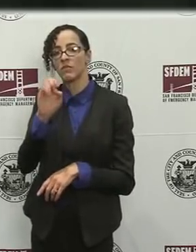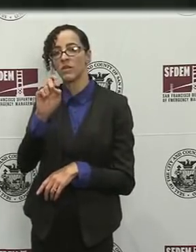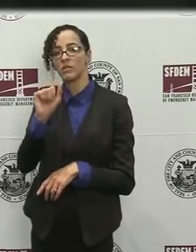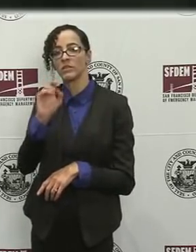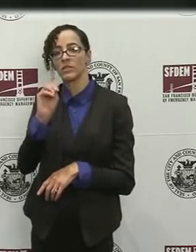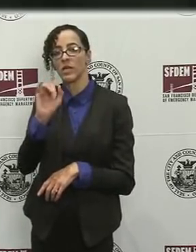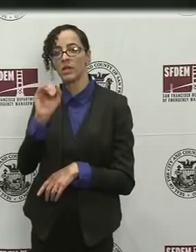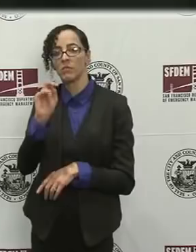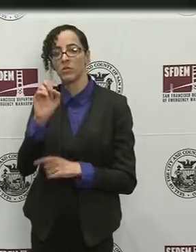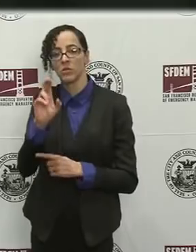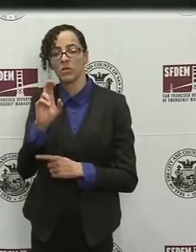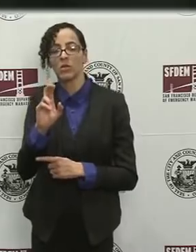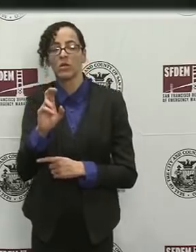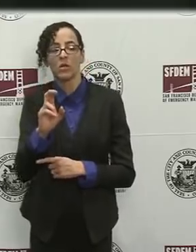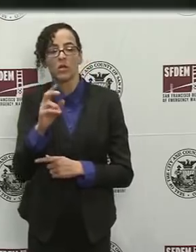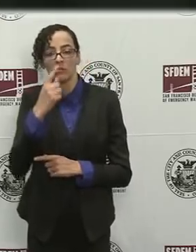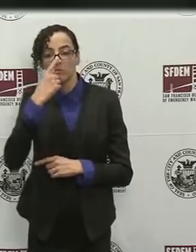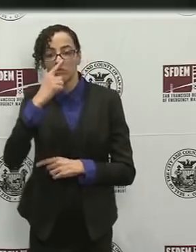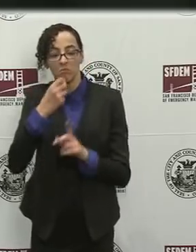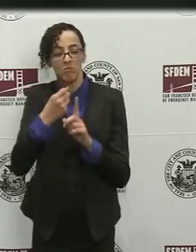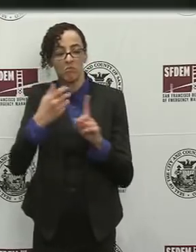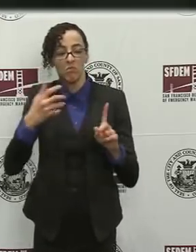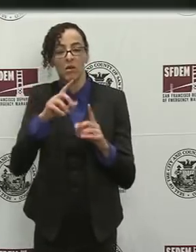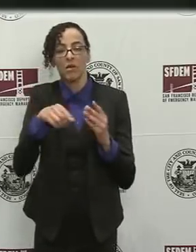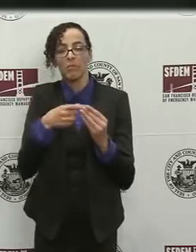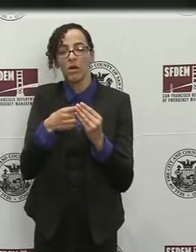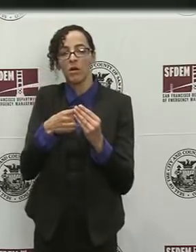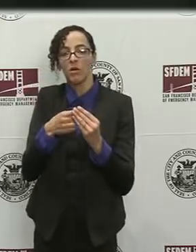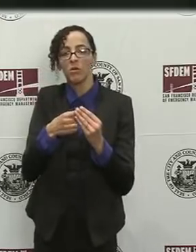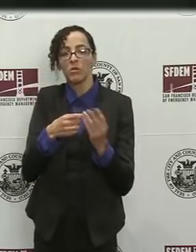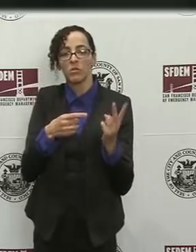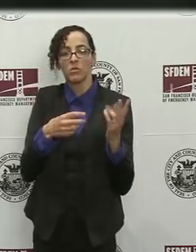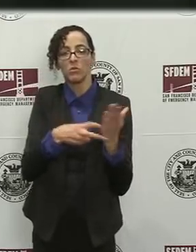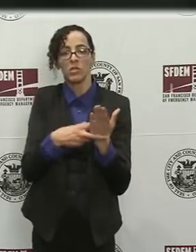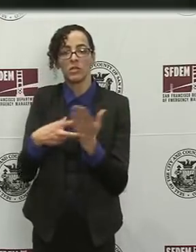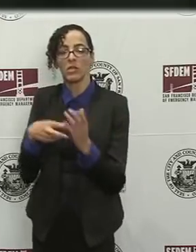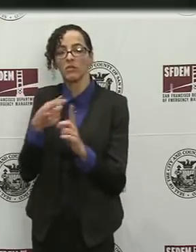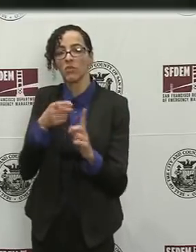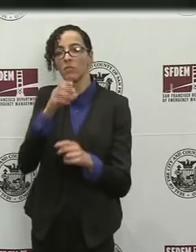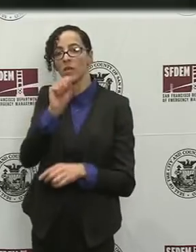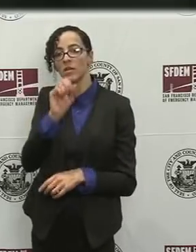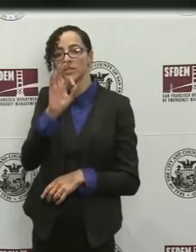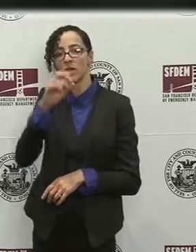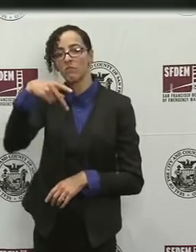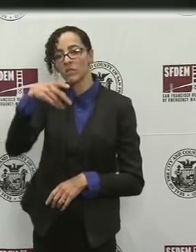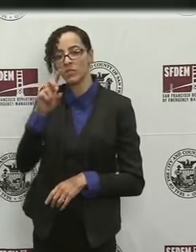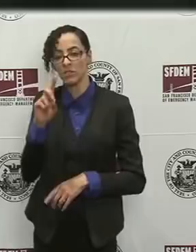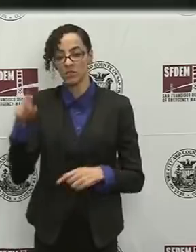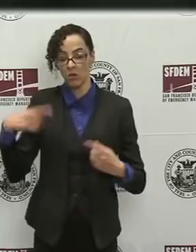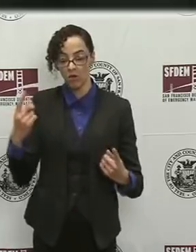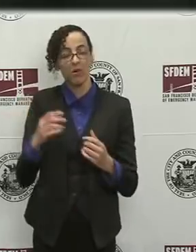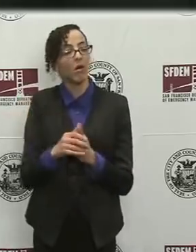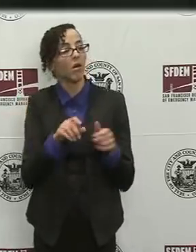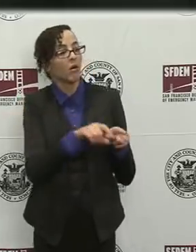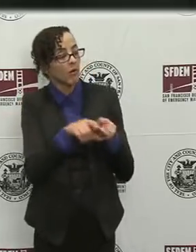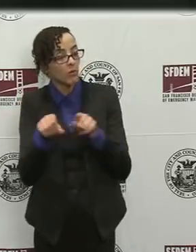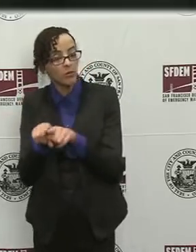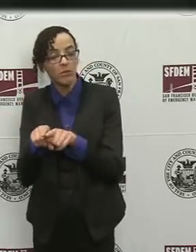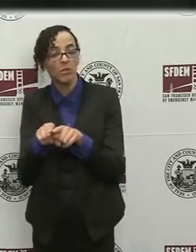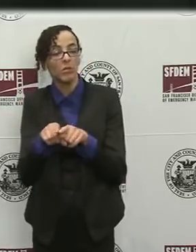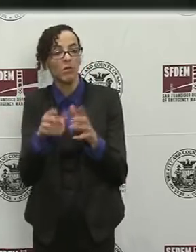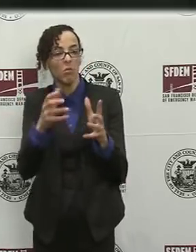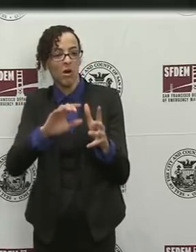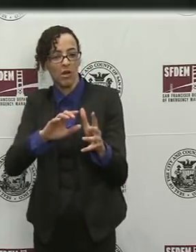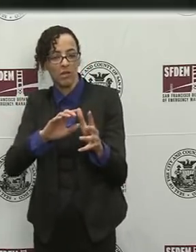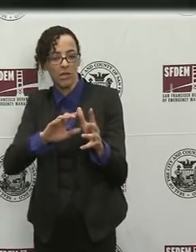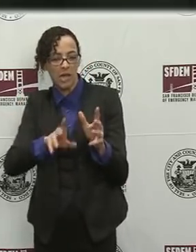shelter-in-place citations issued by SFPD so far? And to follow on that, do you believe the district attorney should file